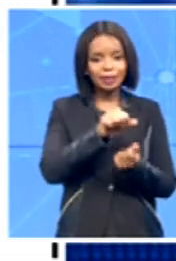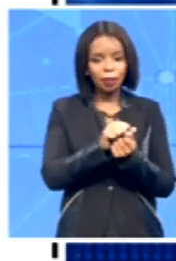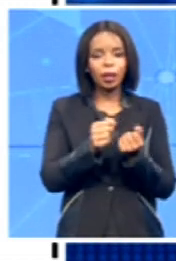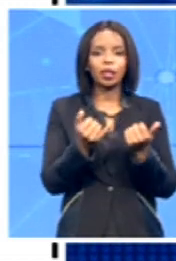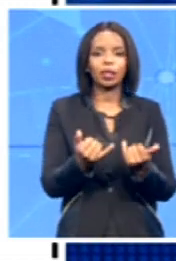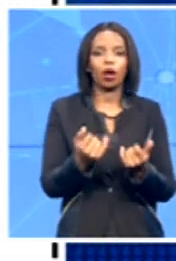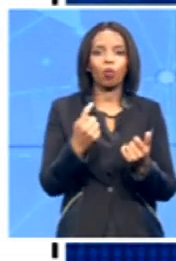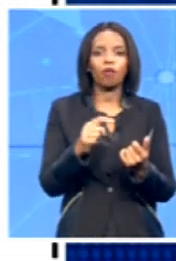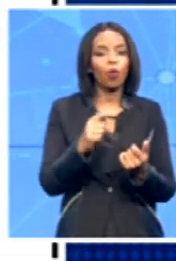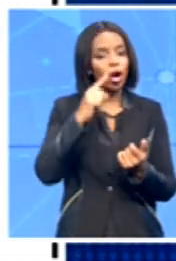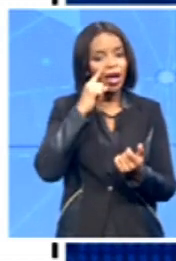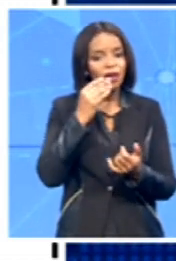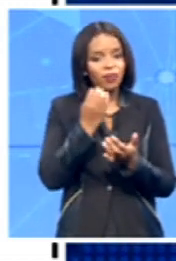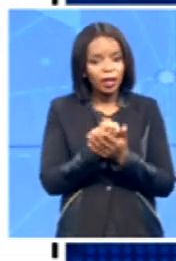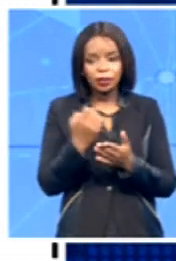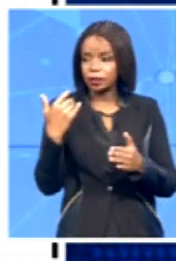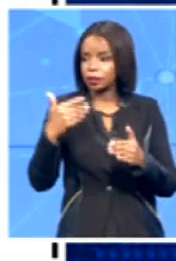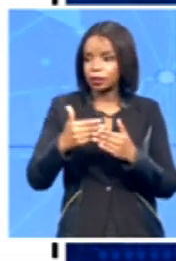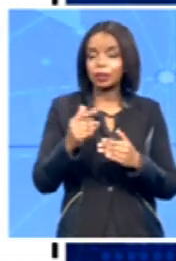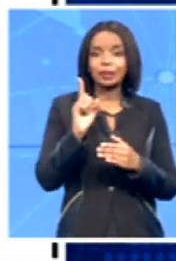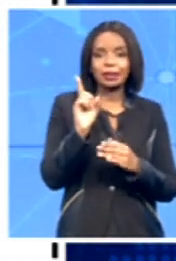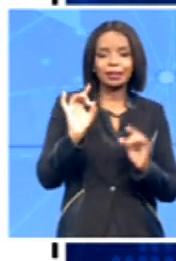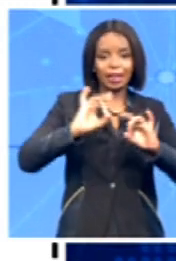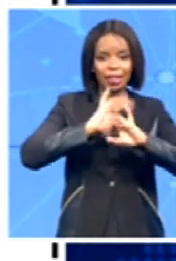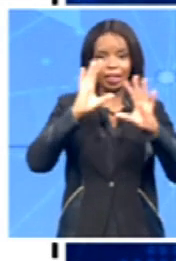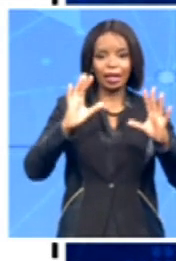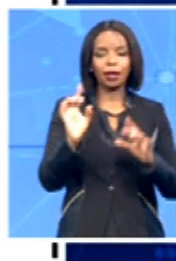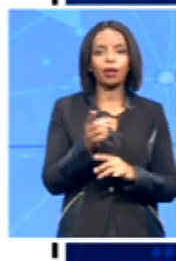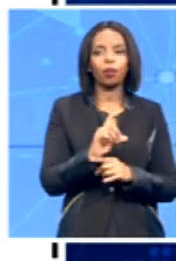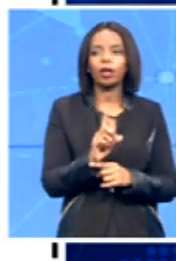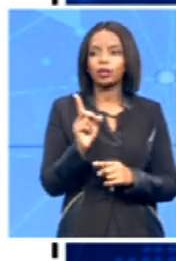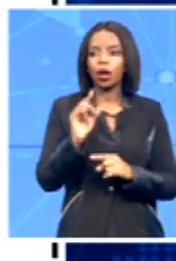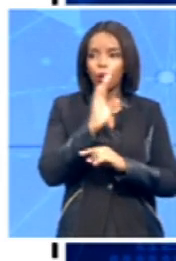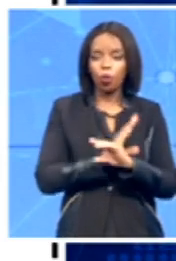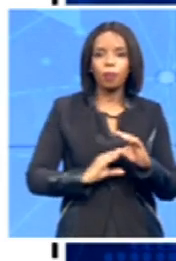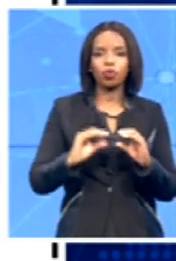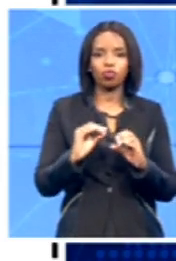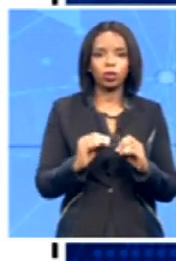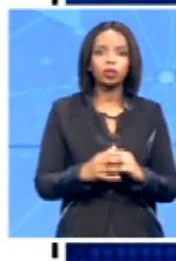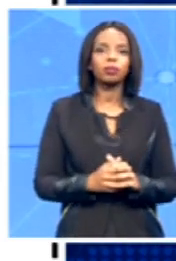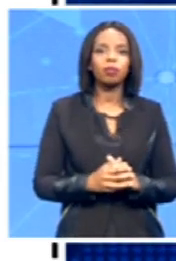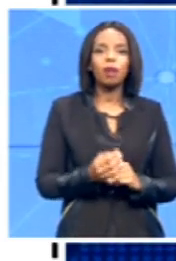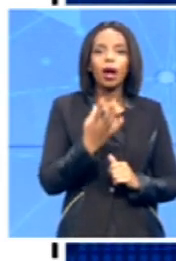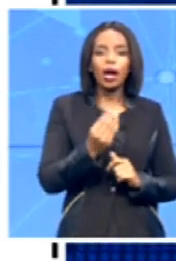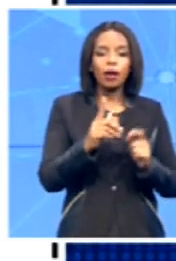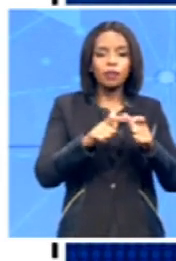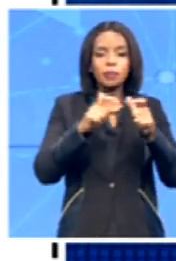that there's reinfections with Omicron. Number two, there's a large proportion of the population in our setting, nearly 90%, that had